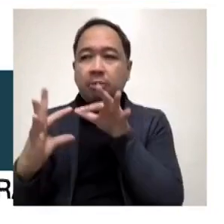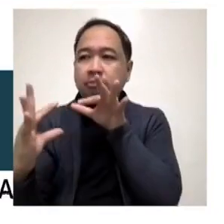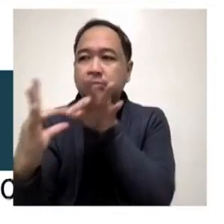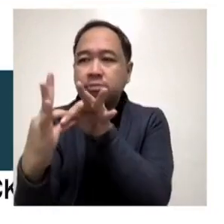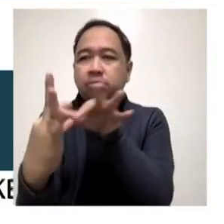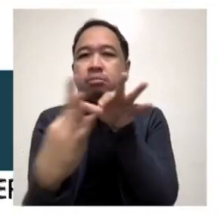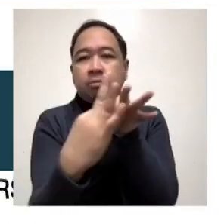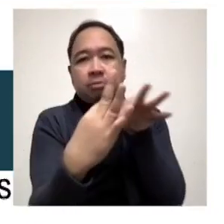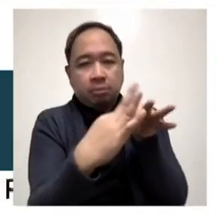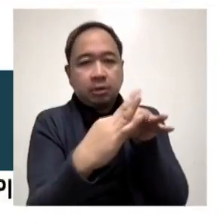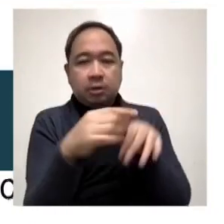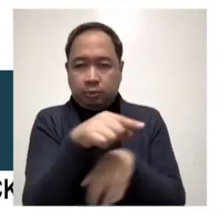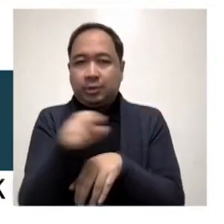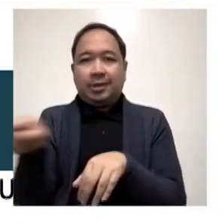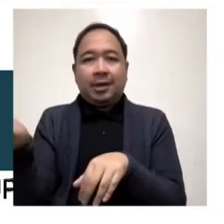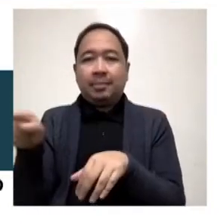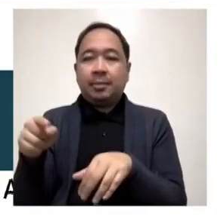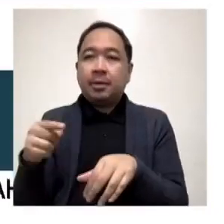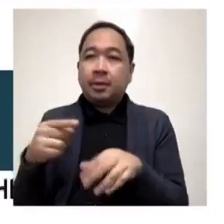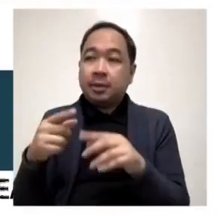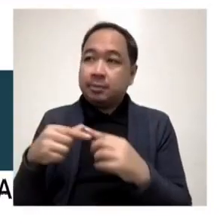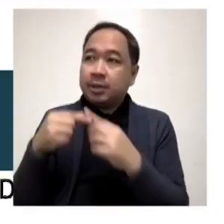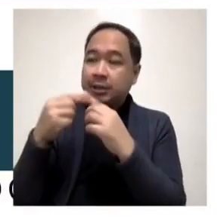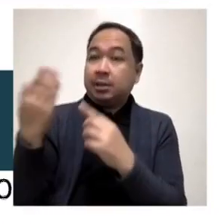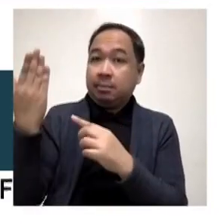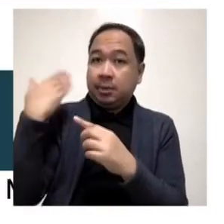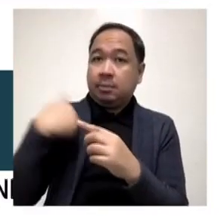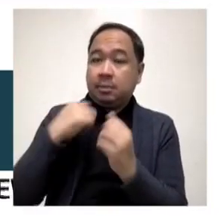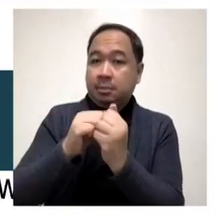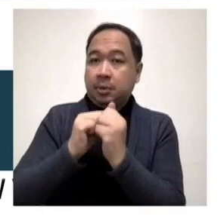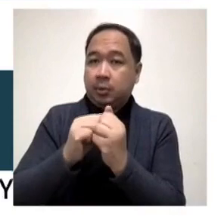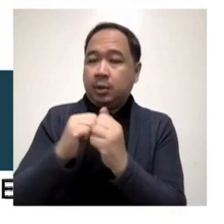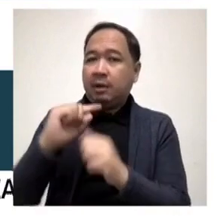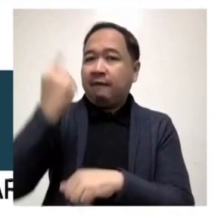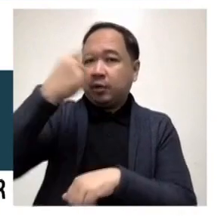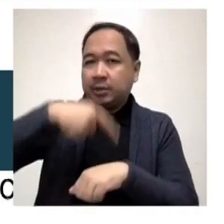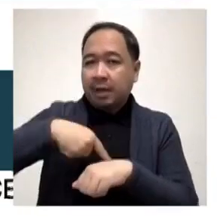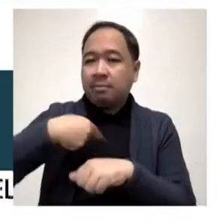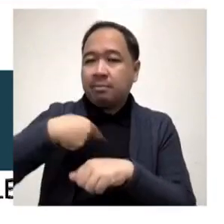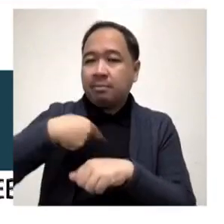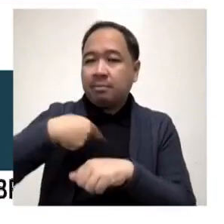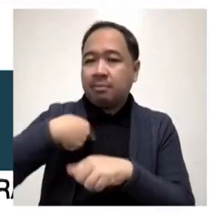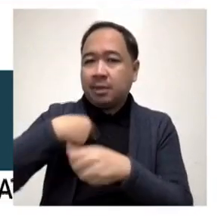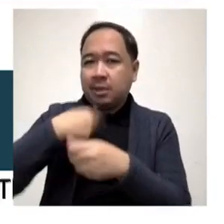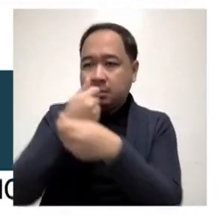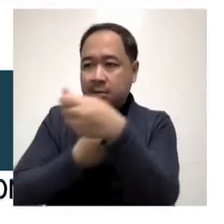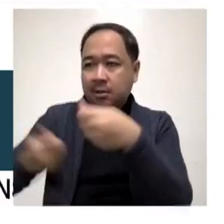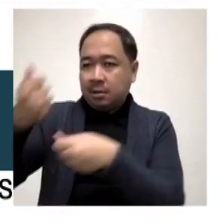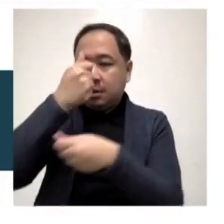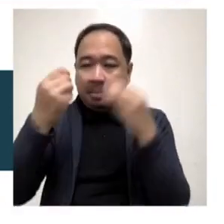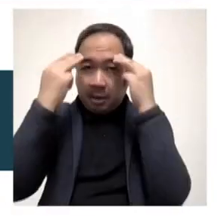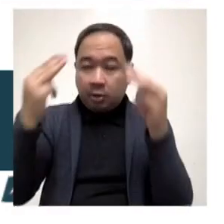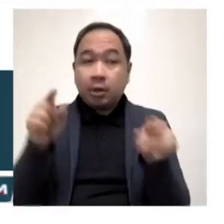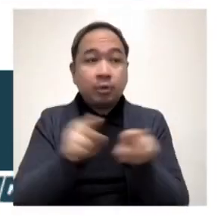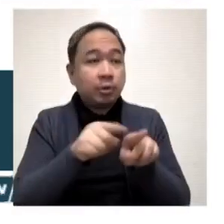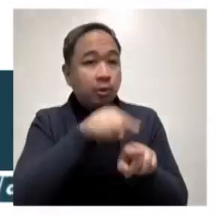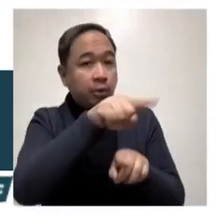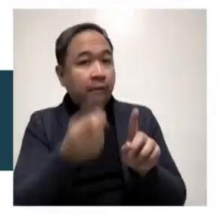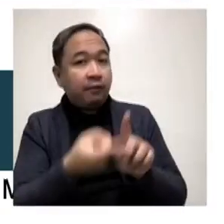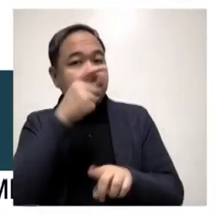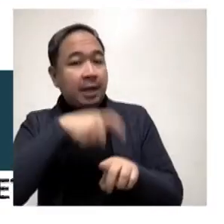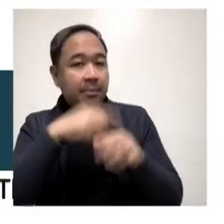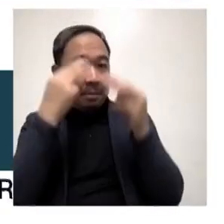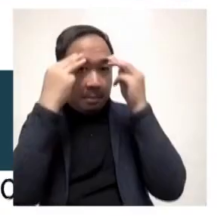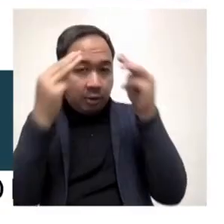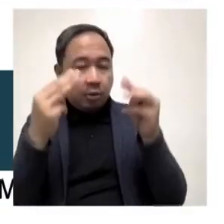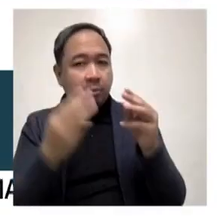those I was with during my first term. The new mayors now, the first term mayors, most of them are my friends